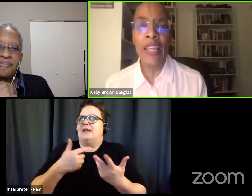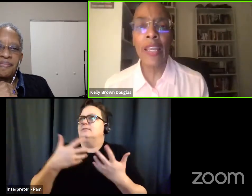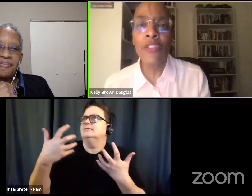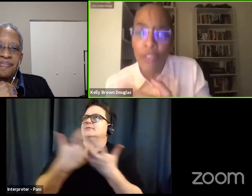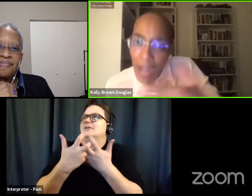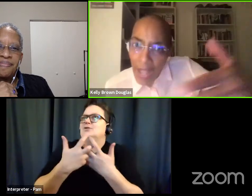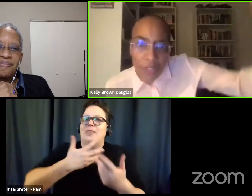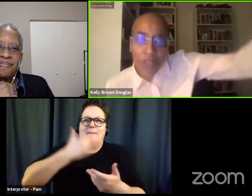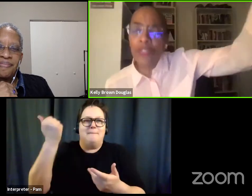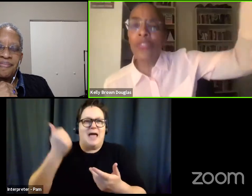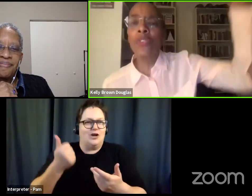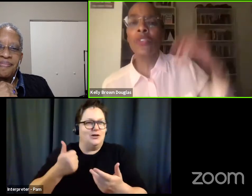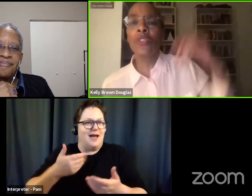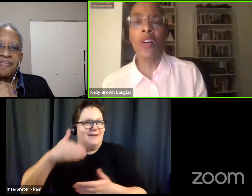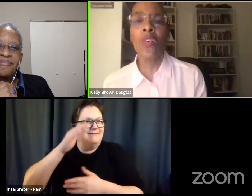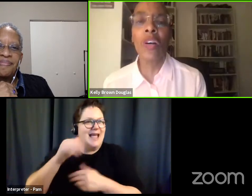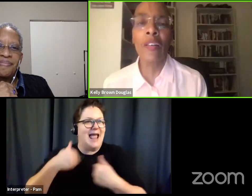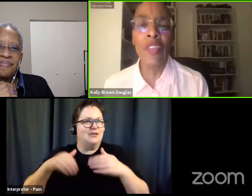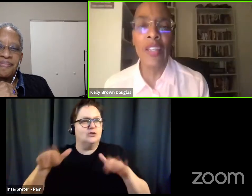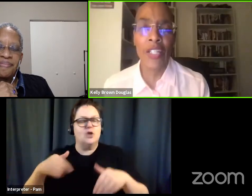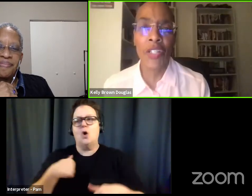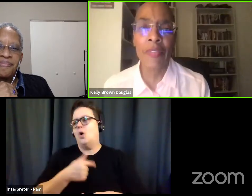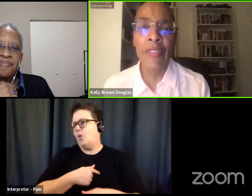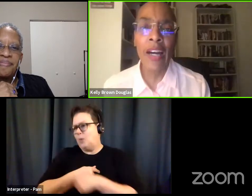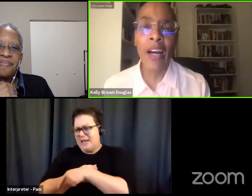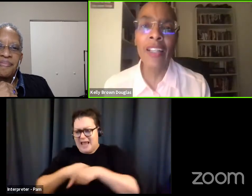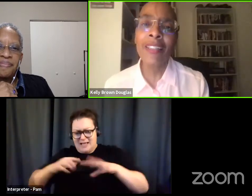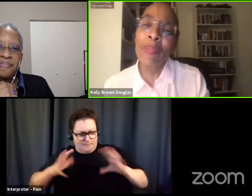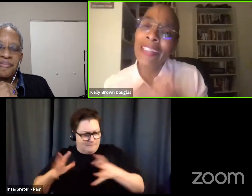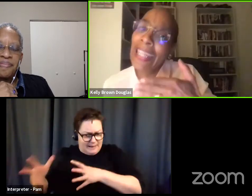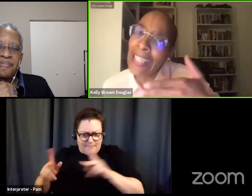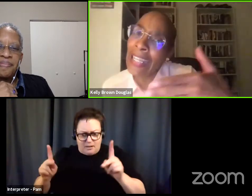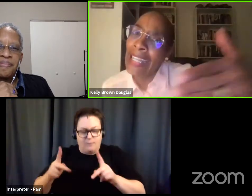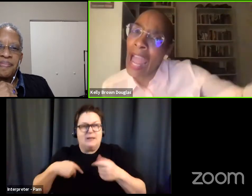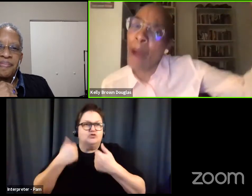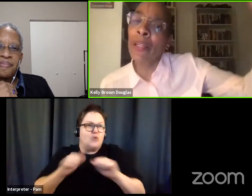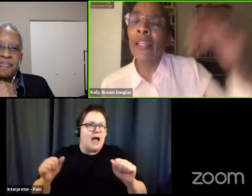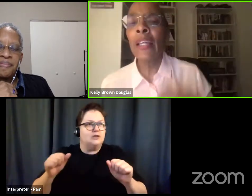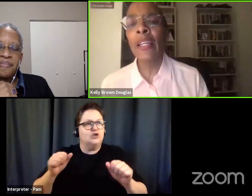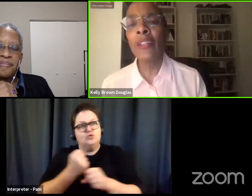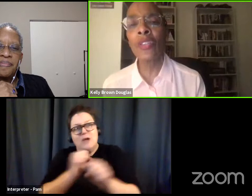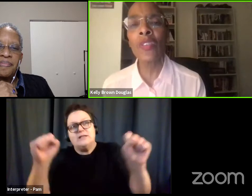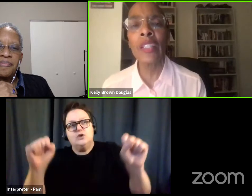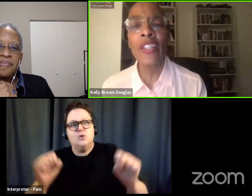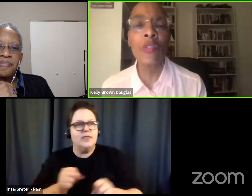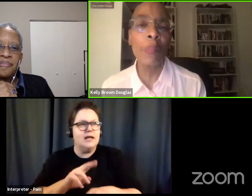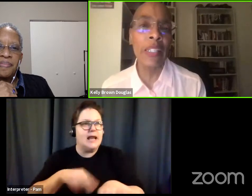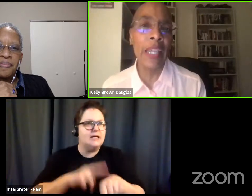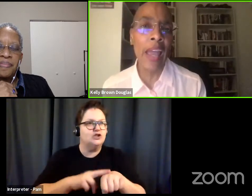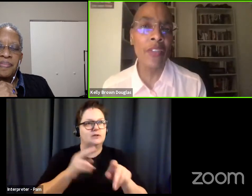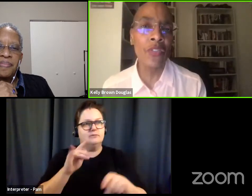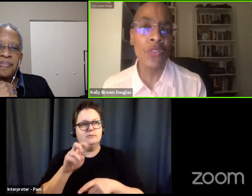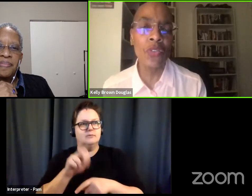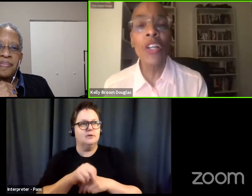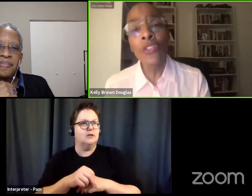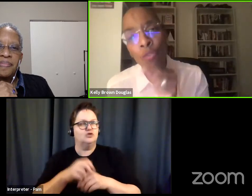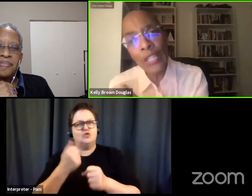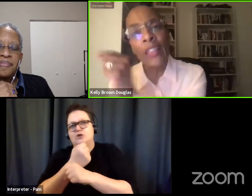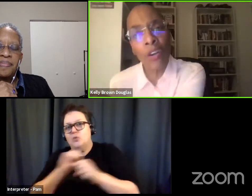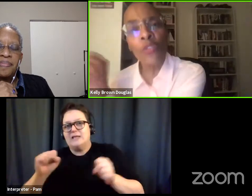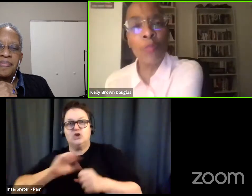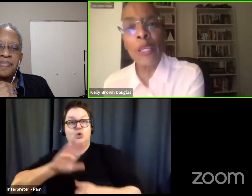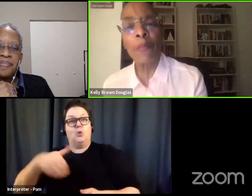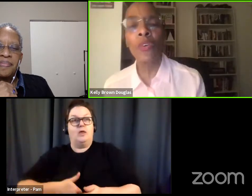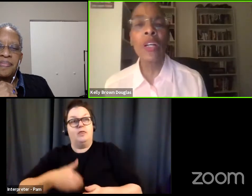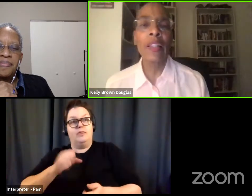nation and trying to rescue the soul of the nation. But that can't happen until the nation begins to